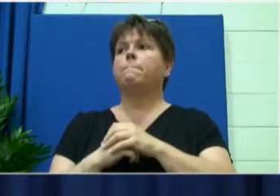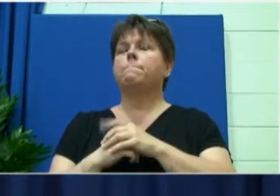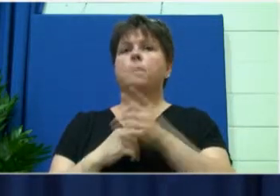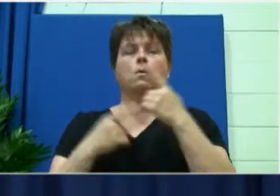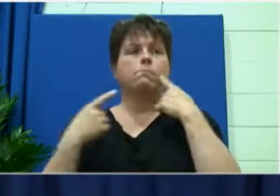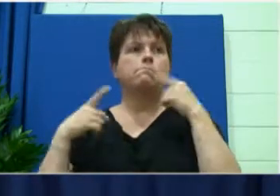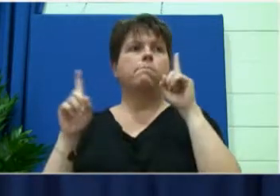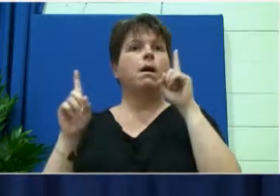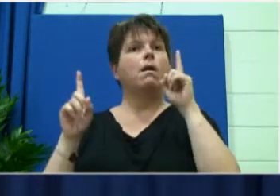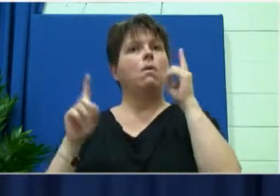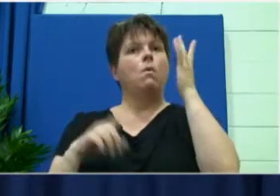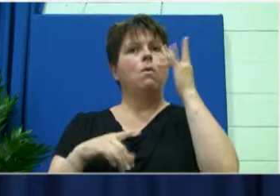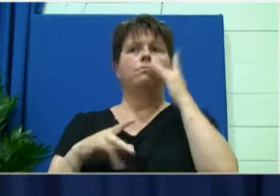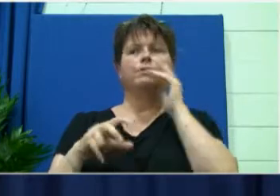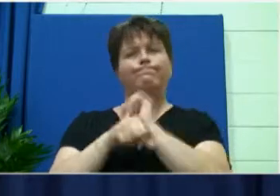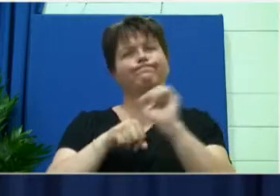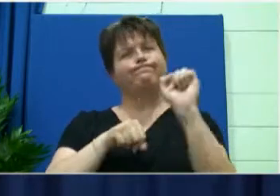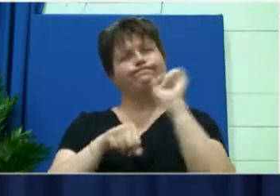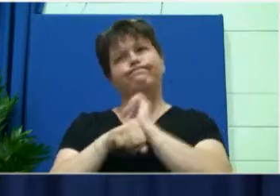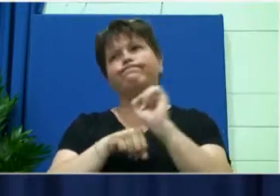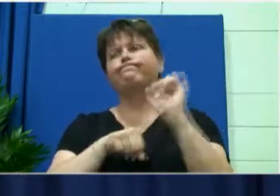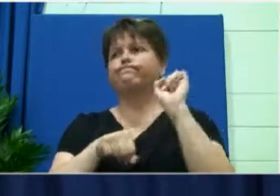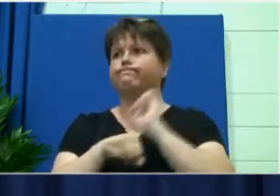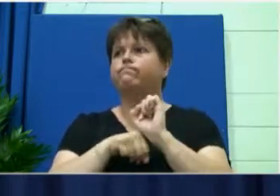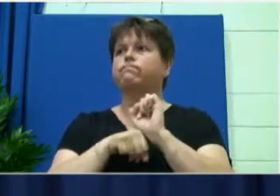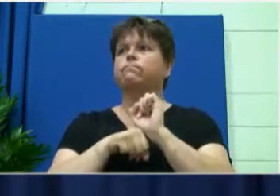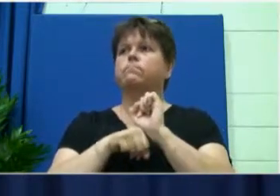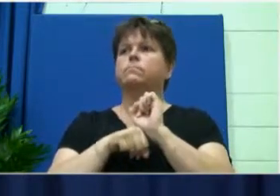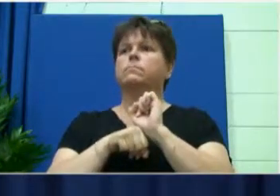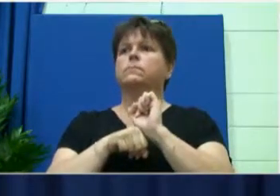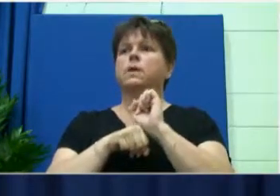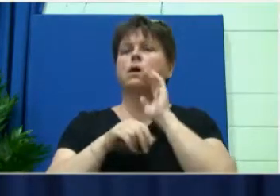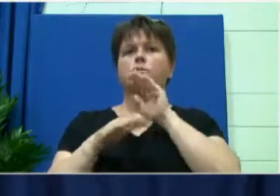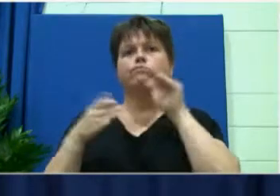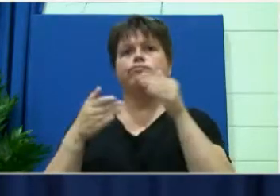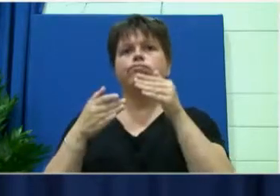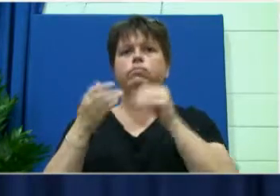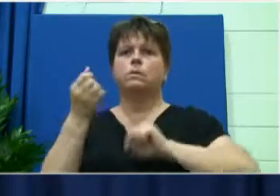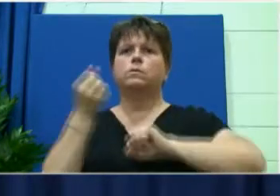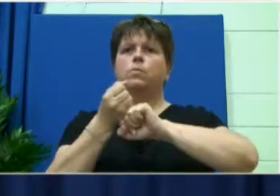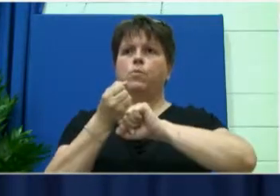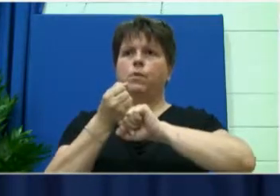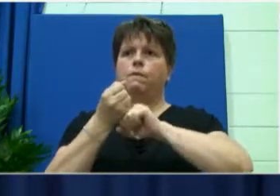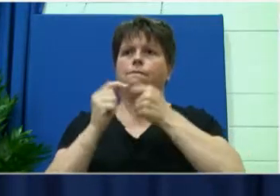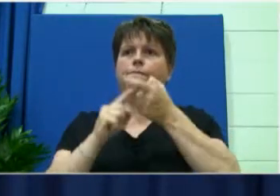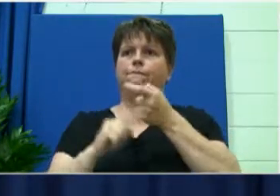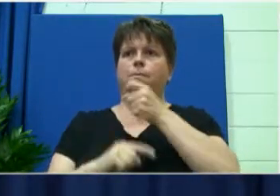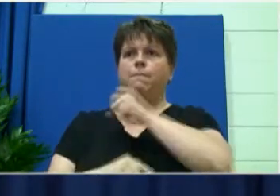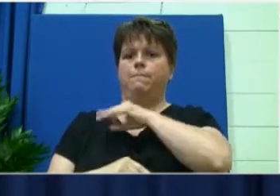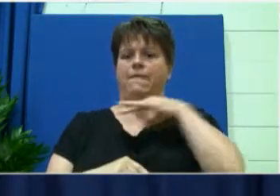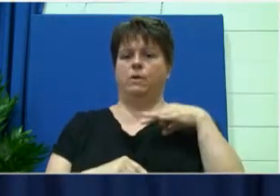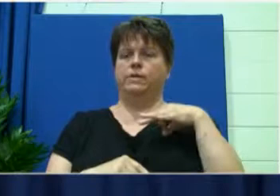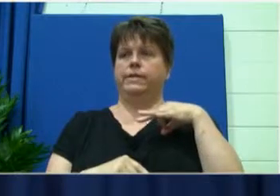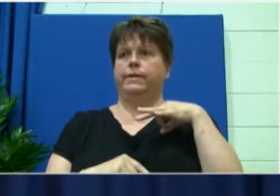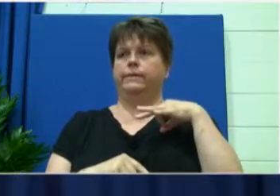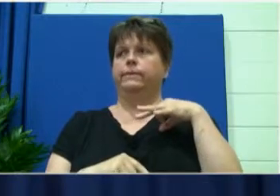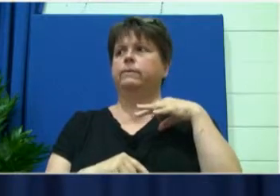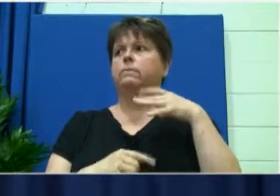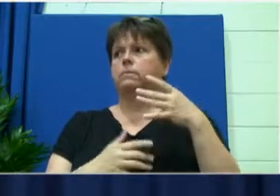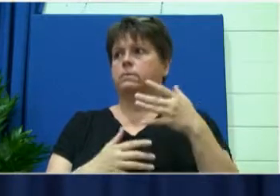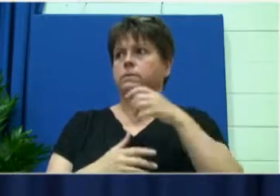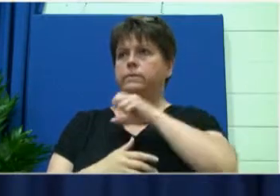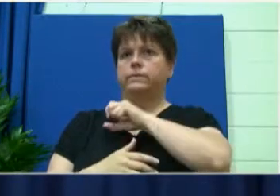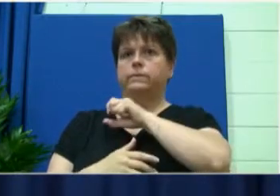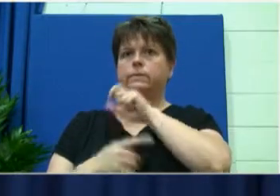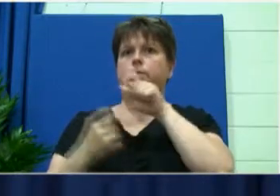have succeeded because of your hard work as well as the dedication and support of the faculty,